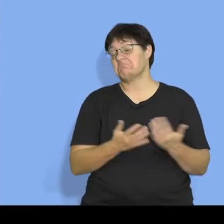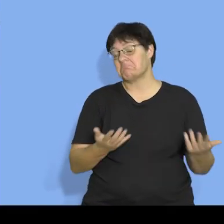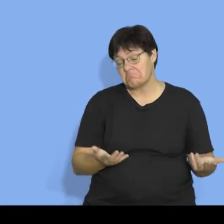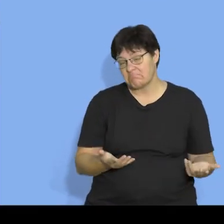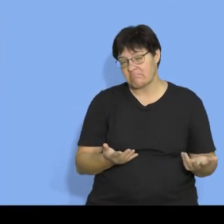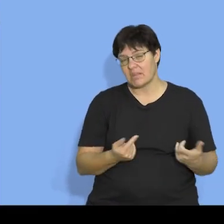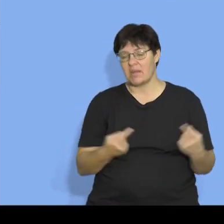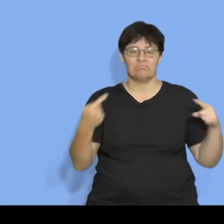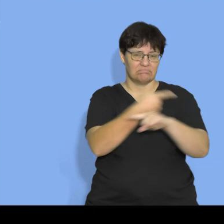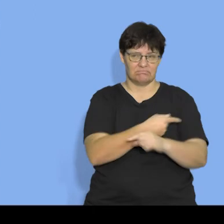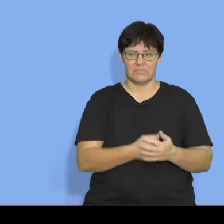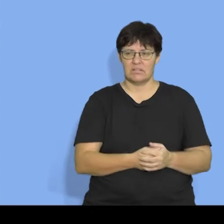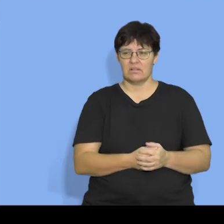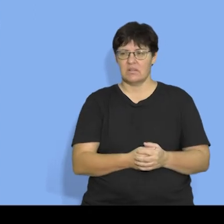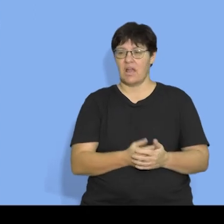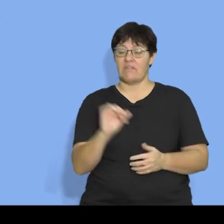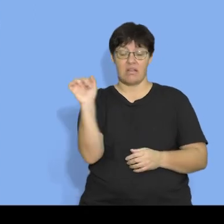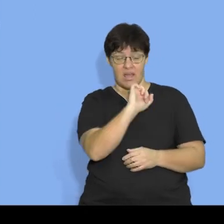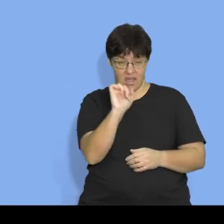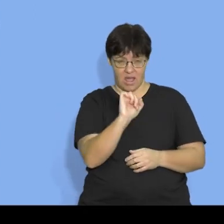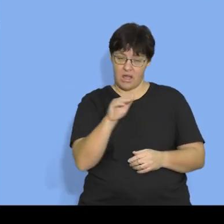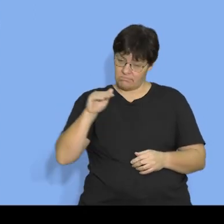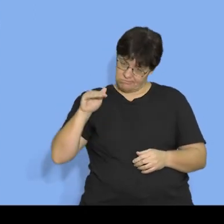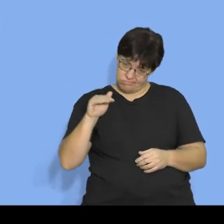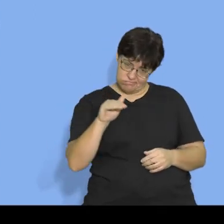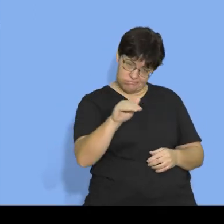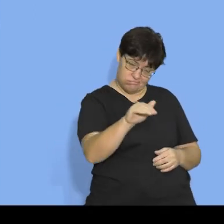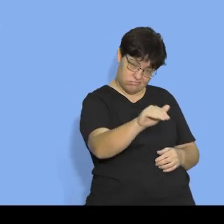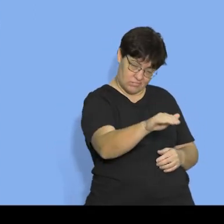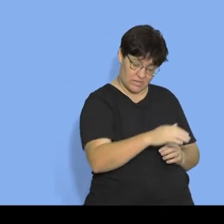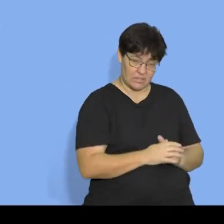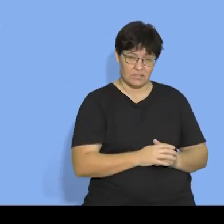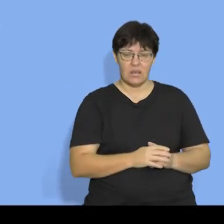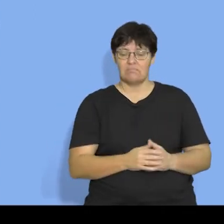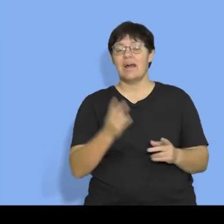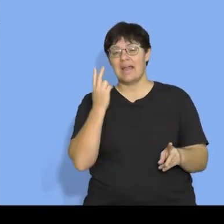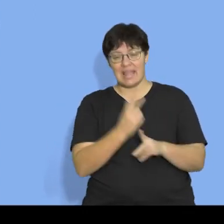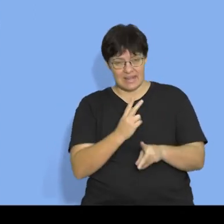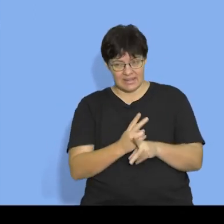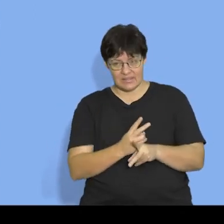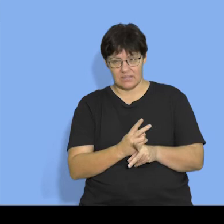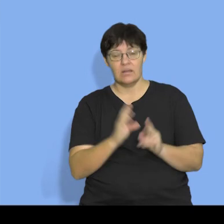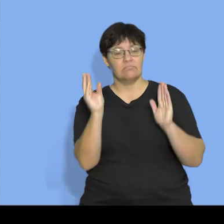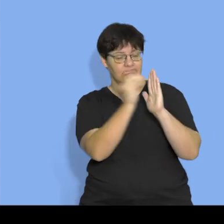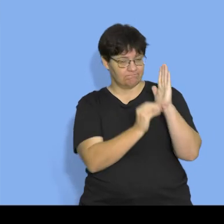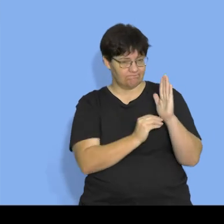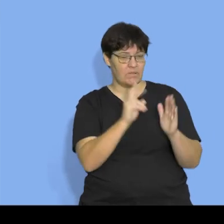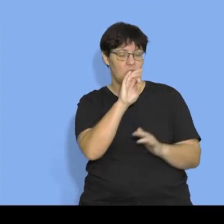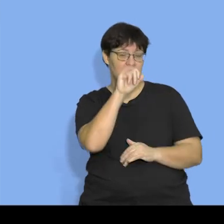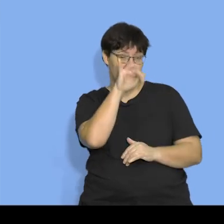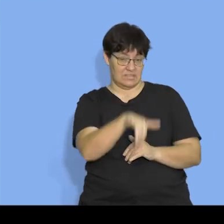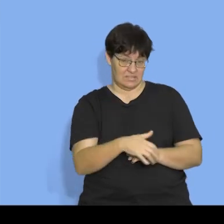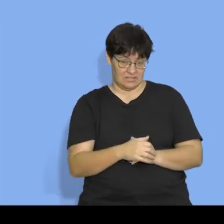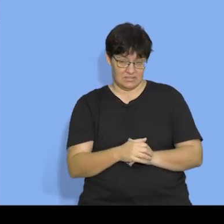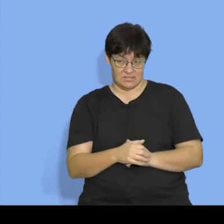now we go the other way around? So now look here, we have a car traveling on a straight road. Again, we record its velocity, but